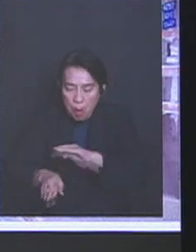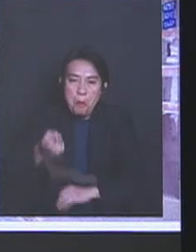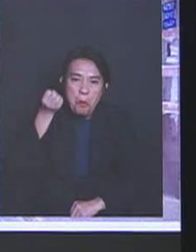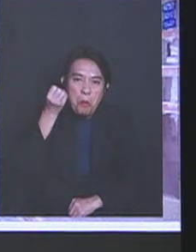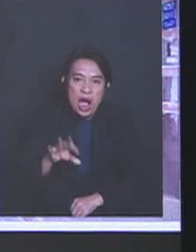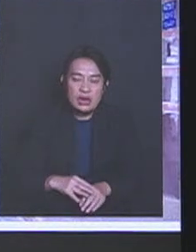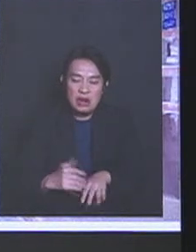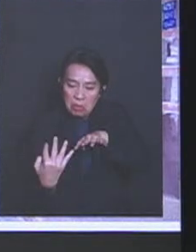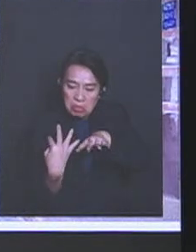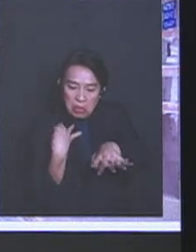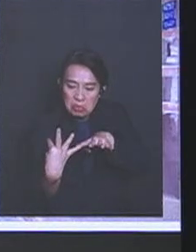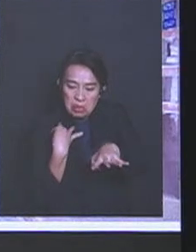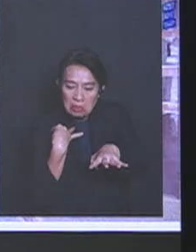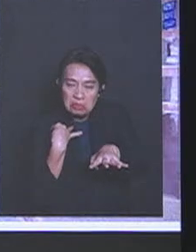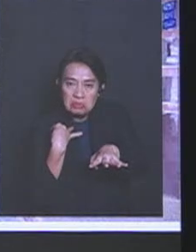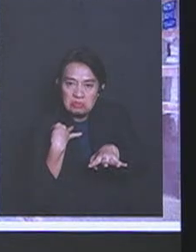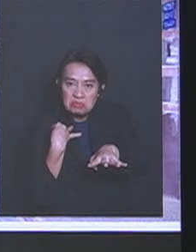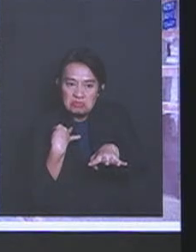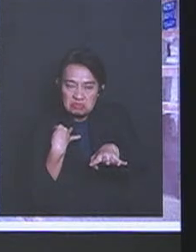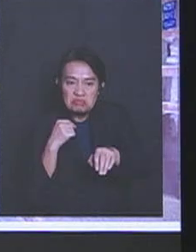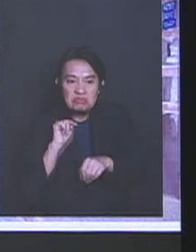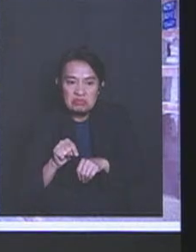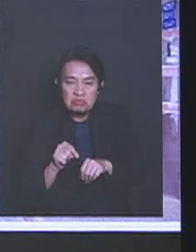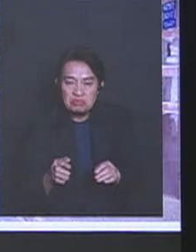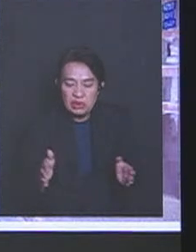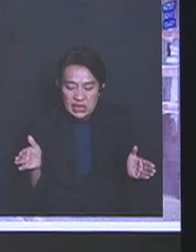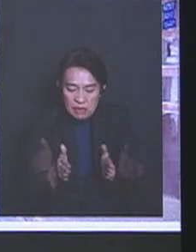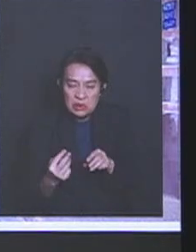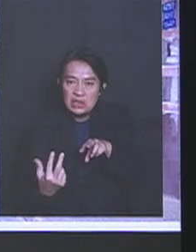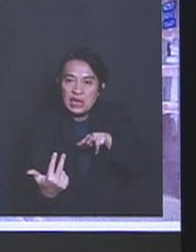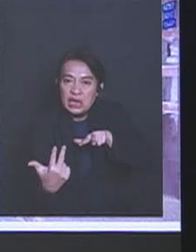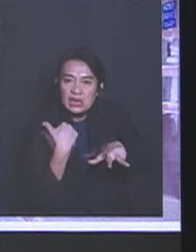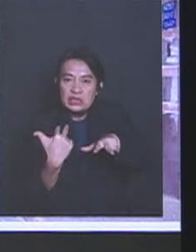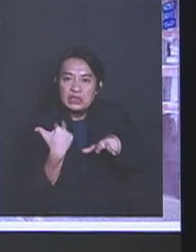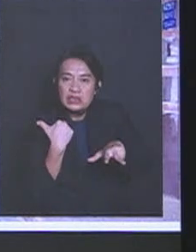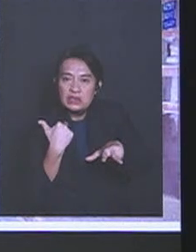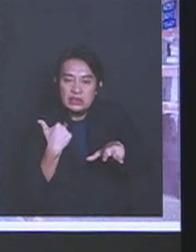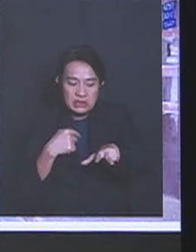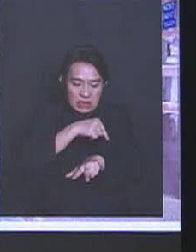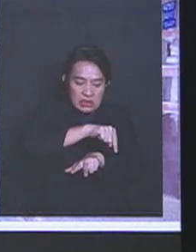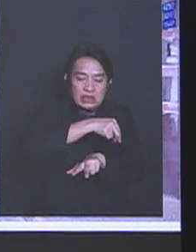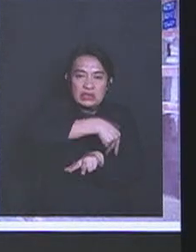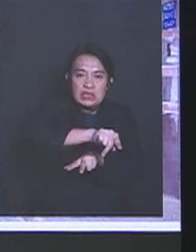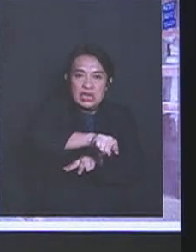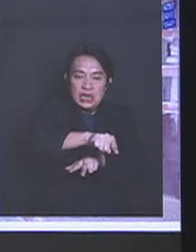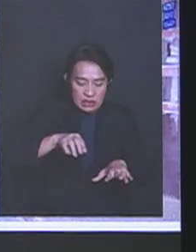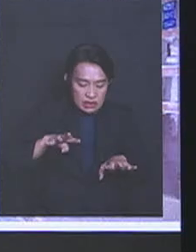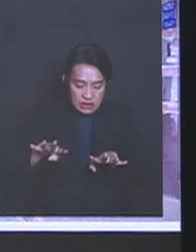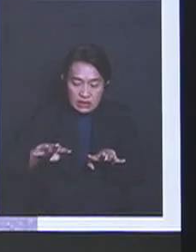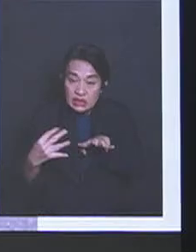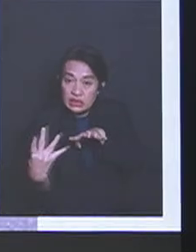street, one lane to be like more bikeable and walkable, and trying to ensure that people can walk and bike